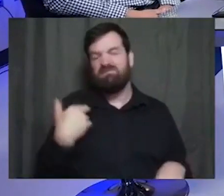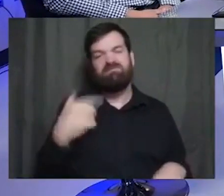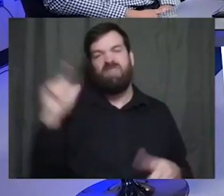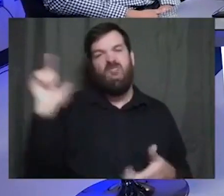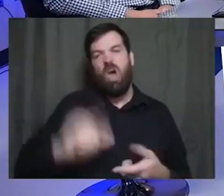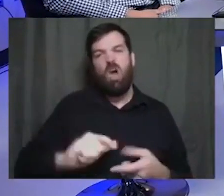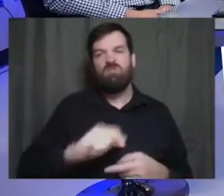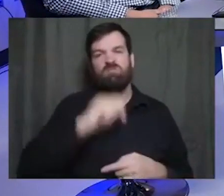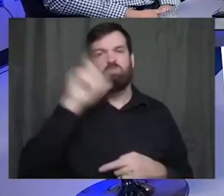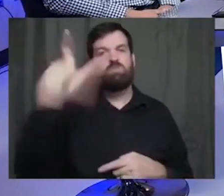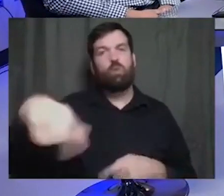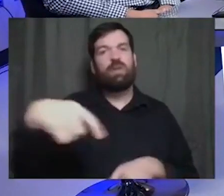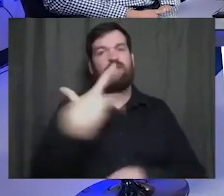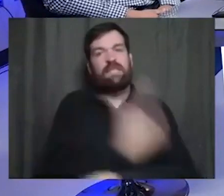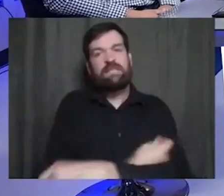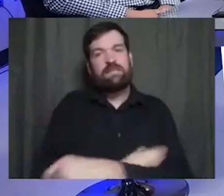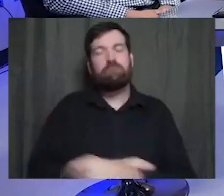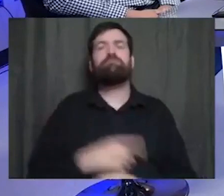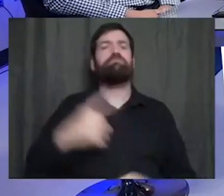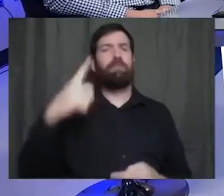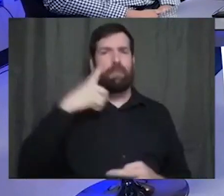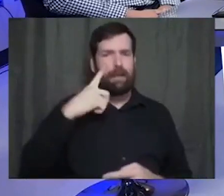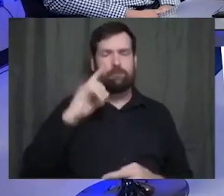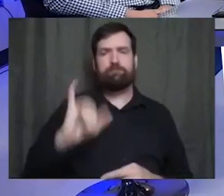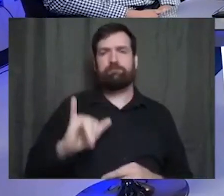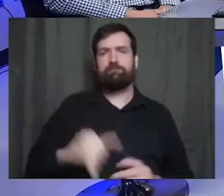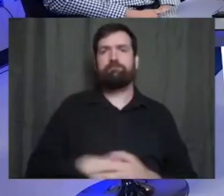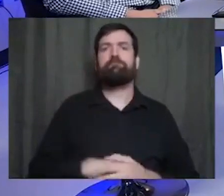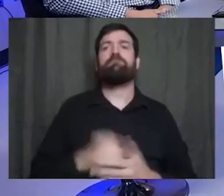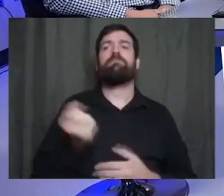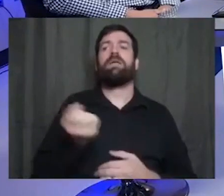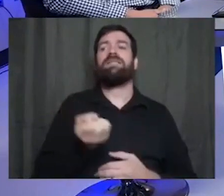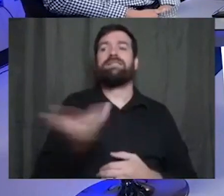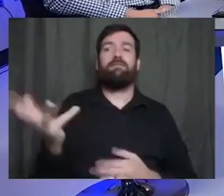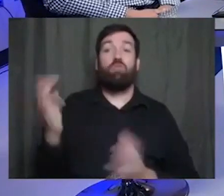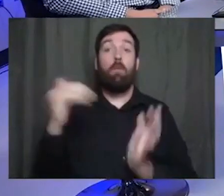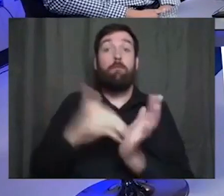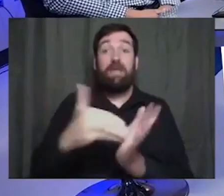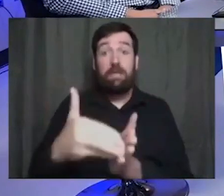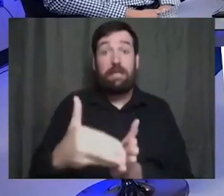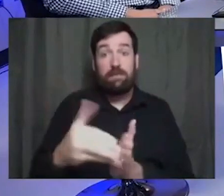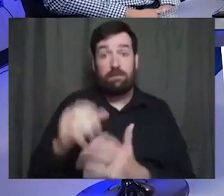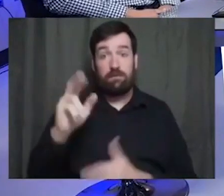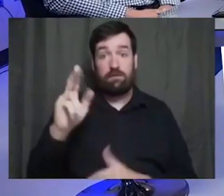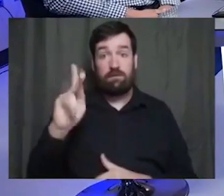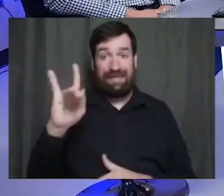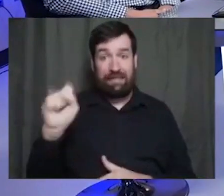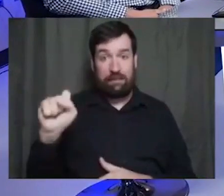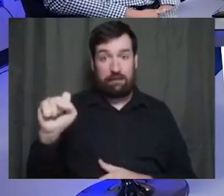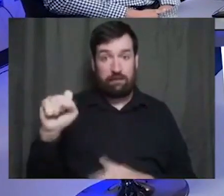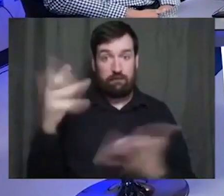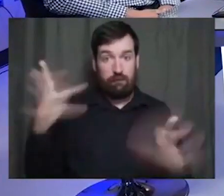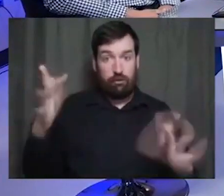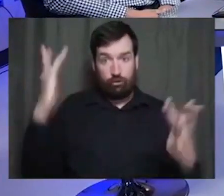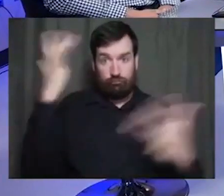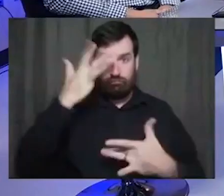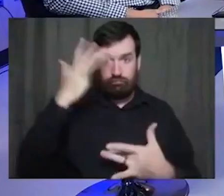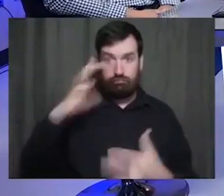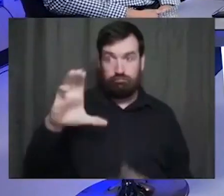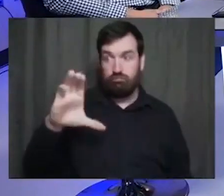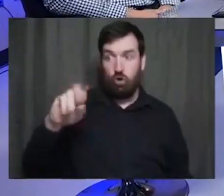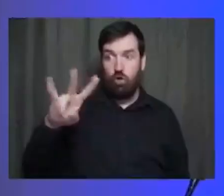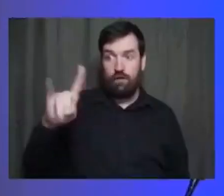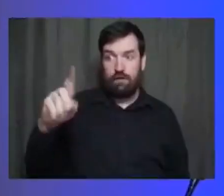minute. We've had several million kids in our country get COVID-19 infection over the past 1.5 years, 1+